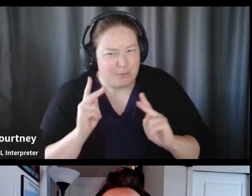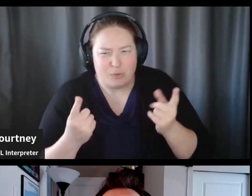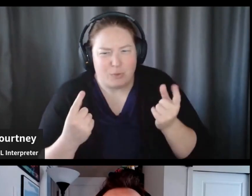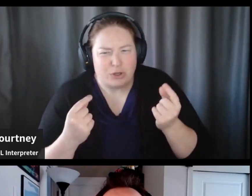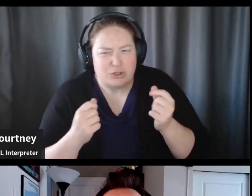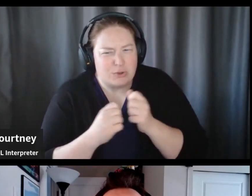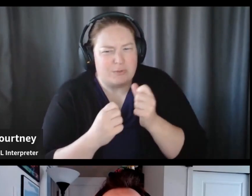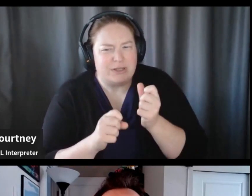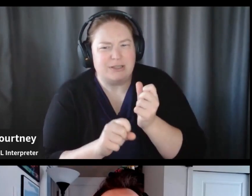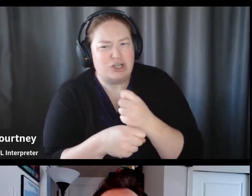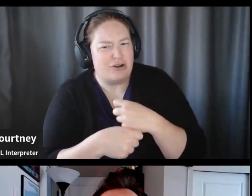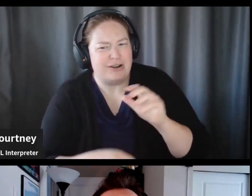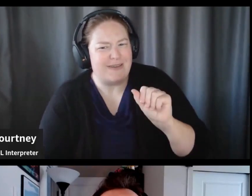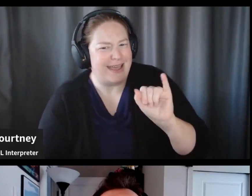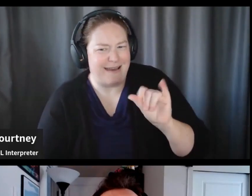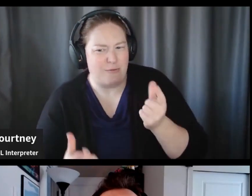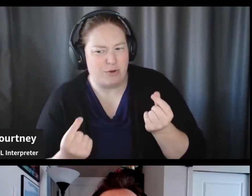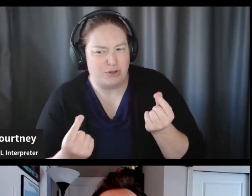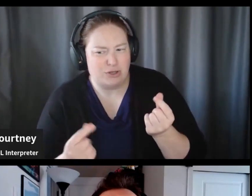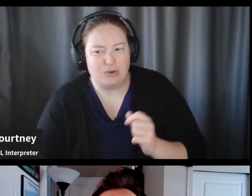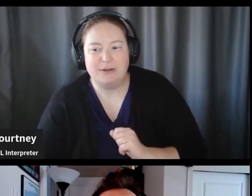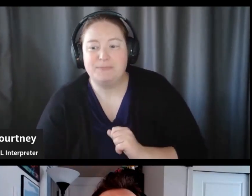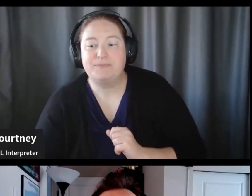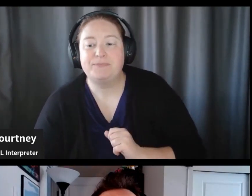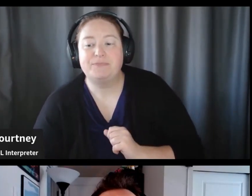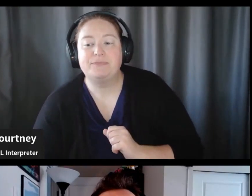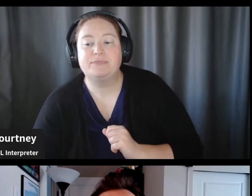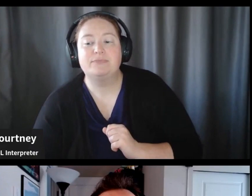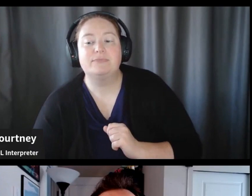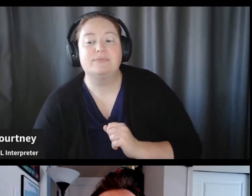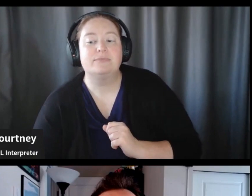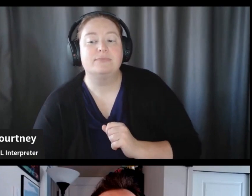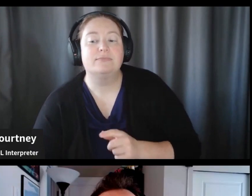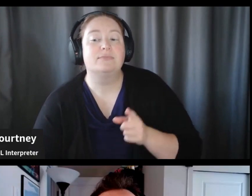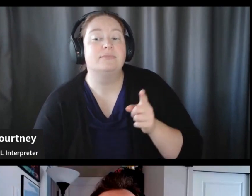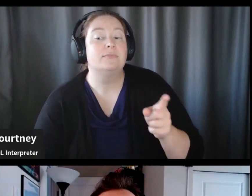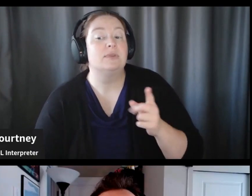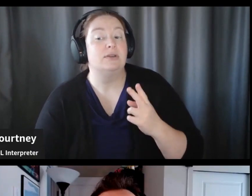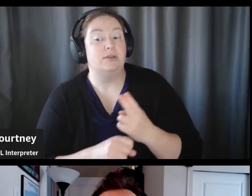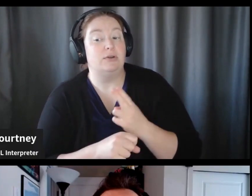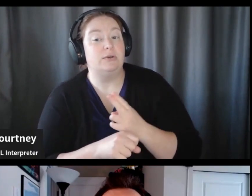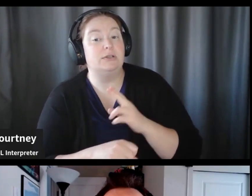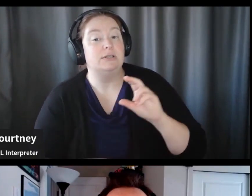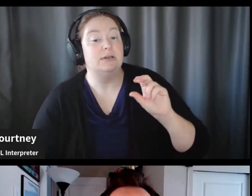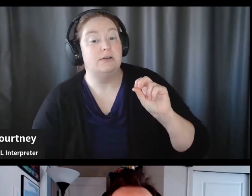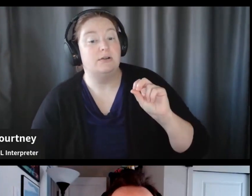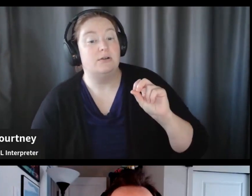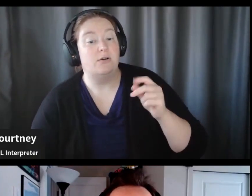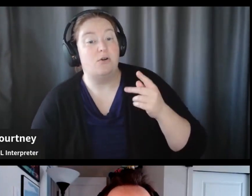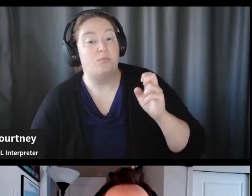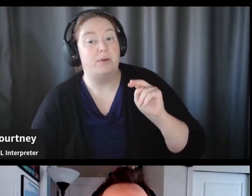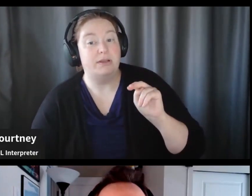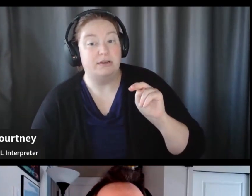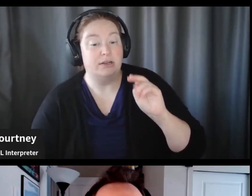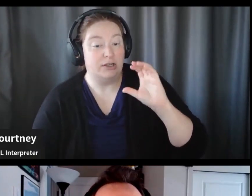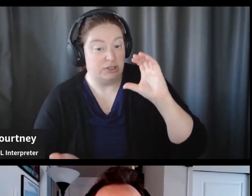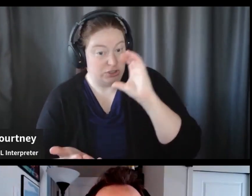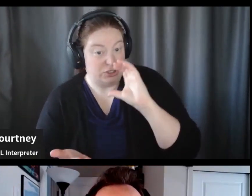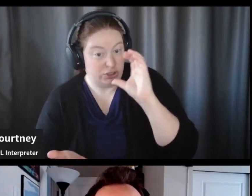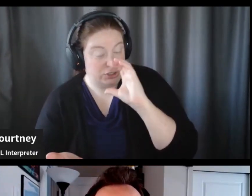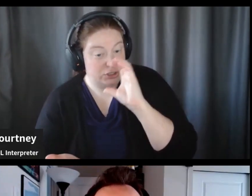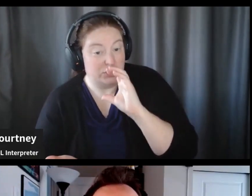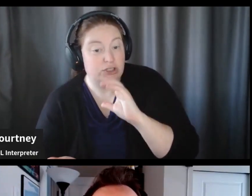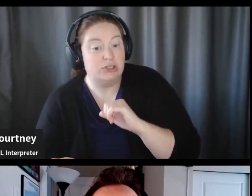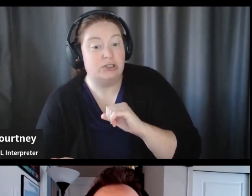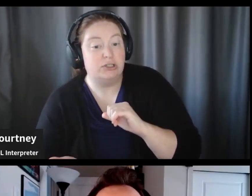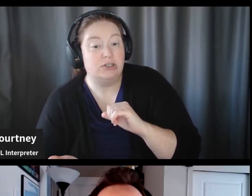OpenSearch? So they are using OpenSearch as a vector DB, right? Oh, cool.